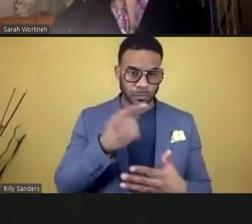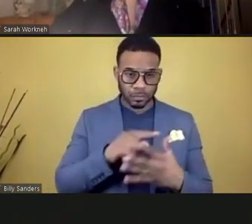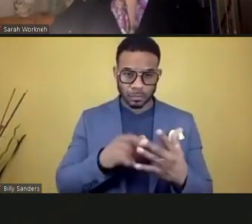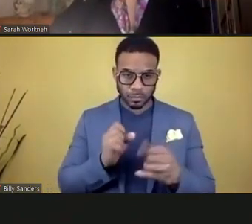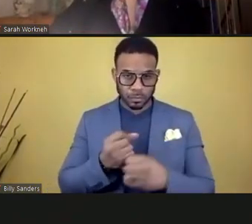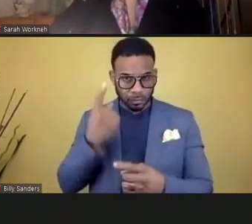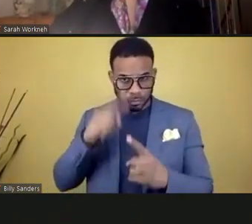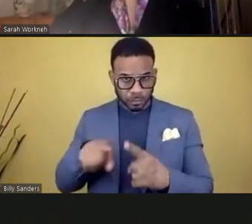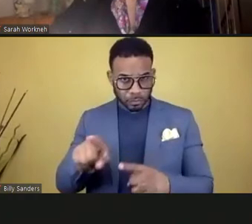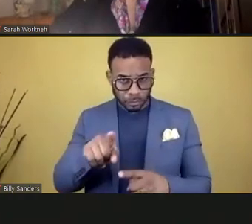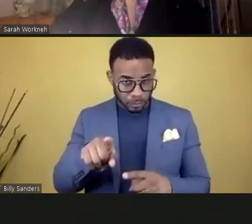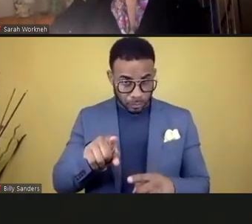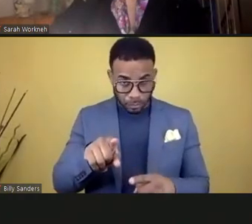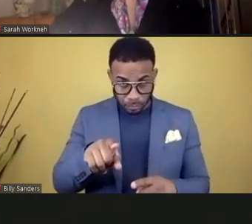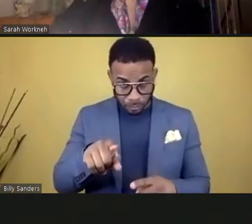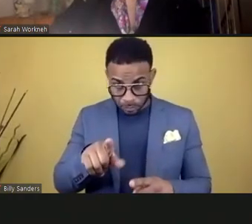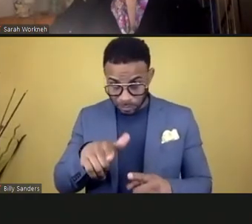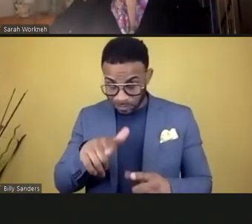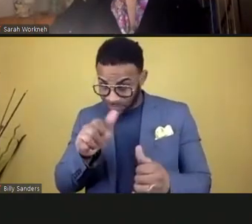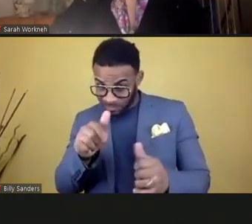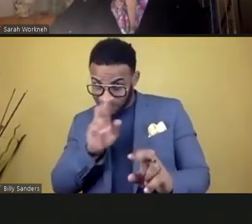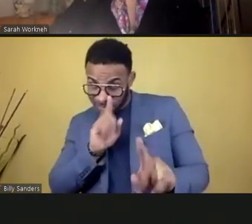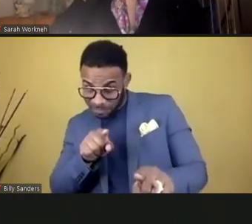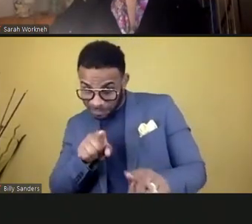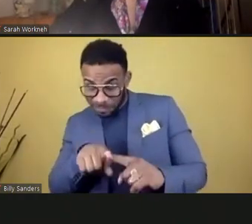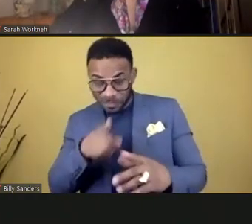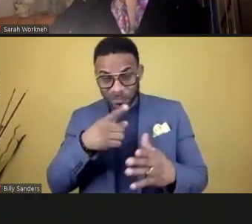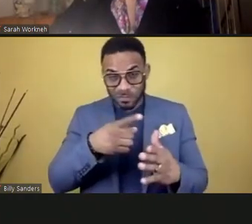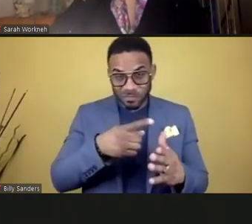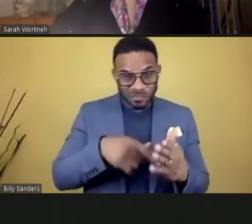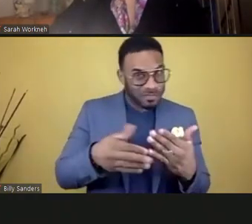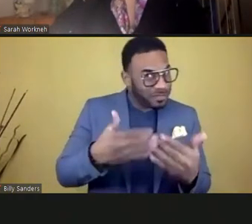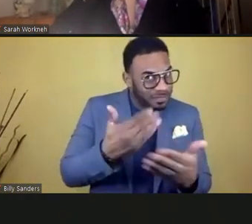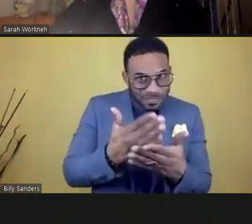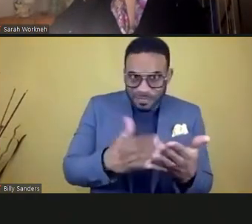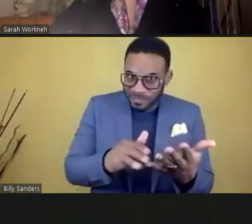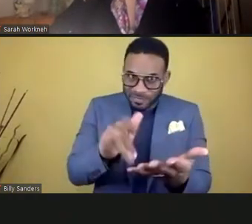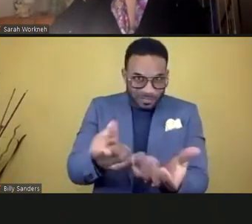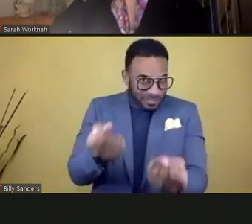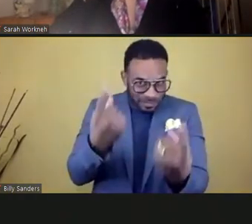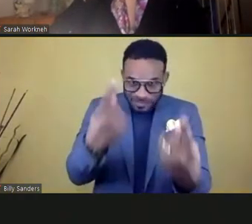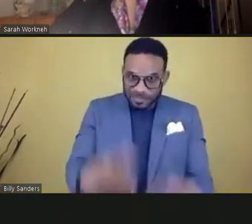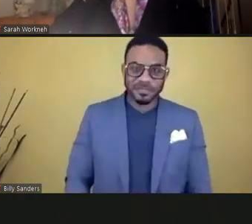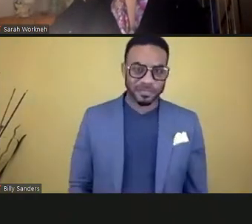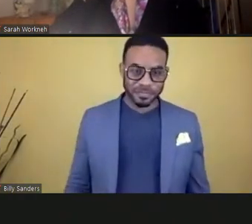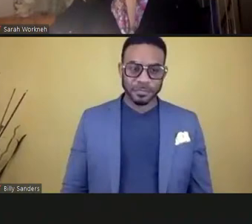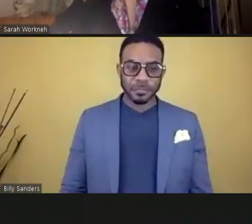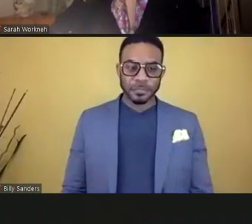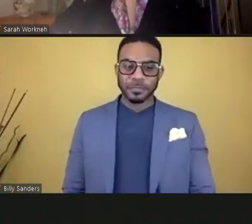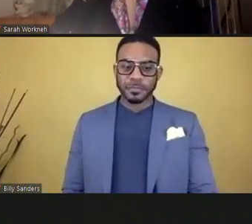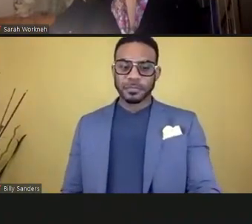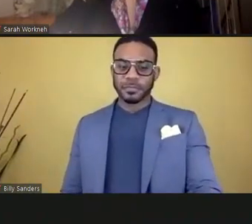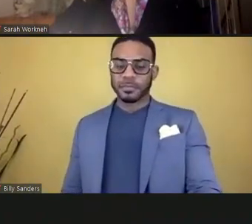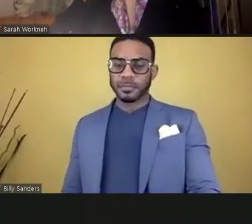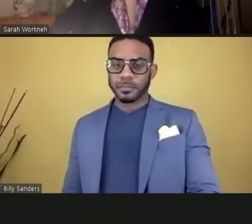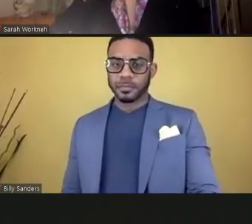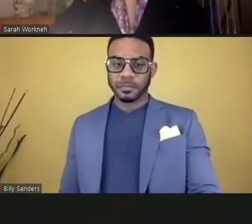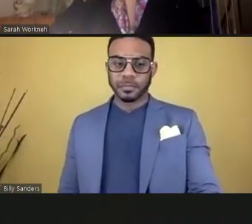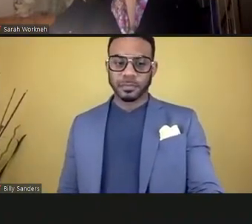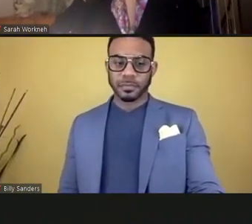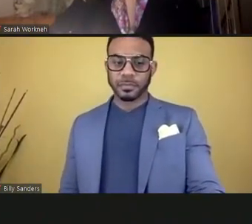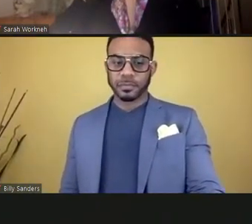makes sense to you or resonates, but you can respond to whatever part of that yet you find meaning in.